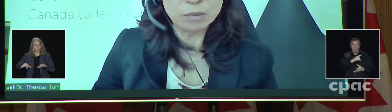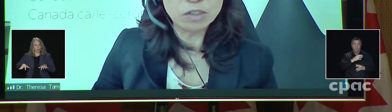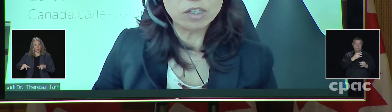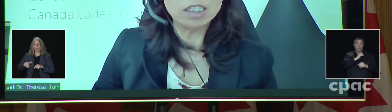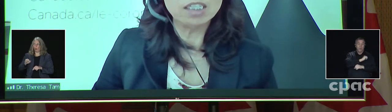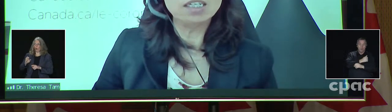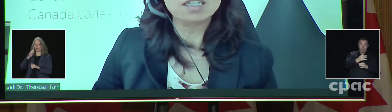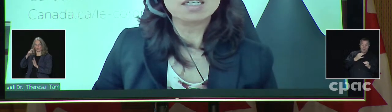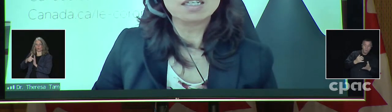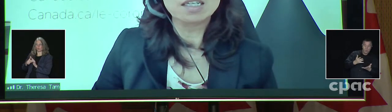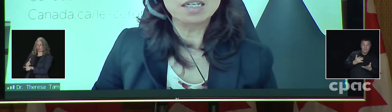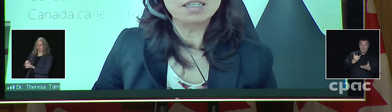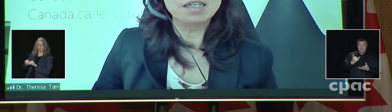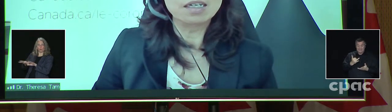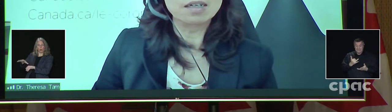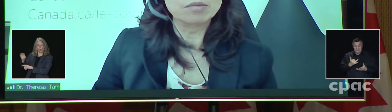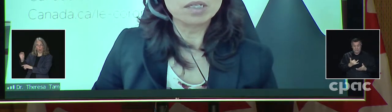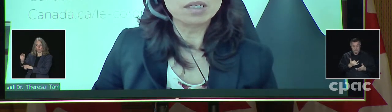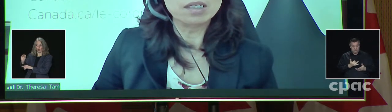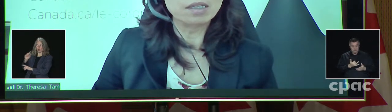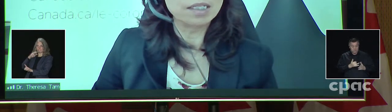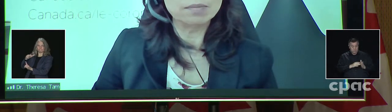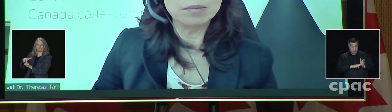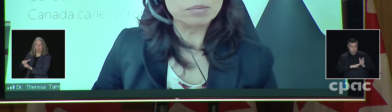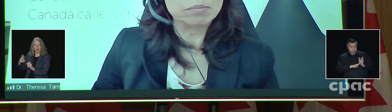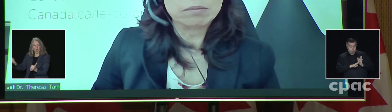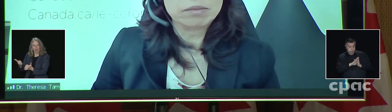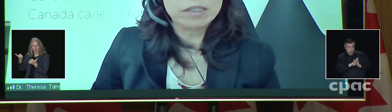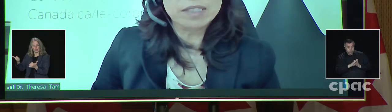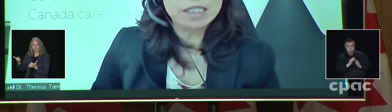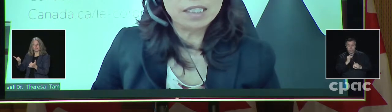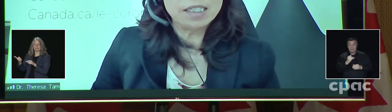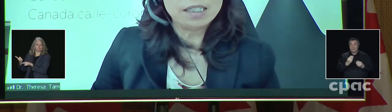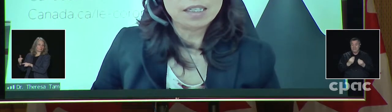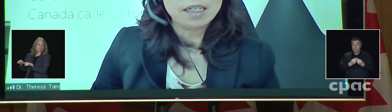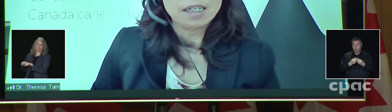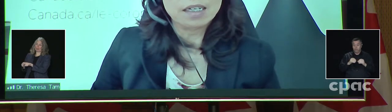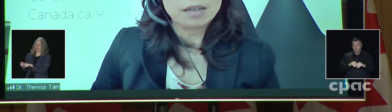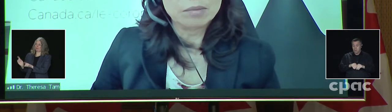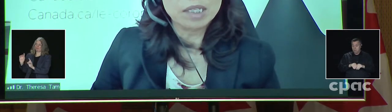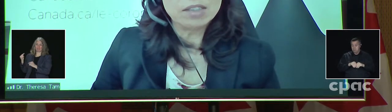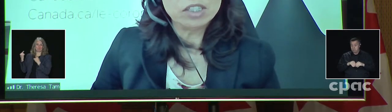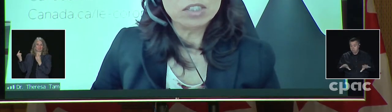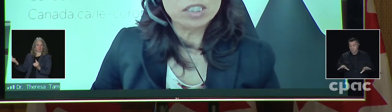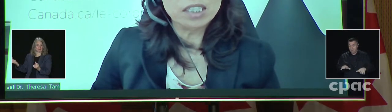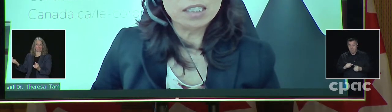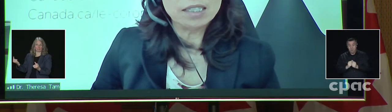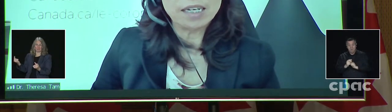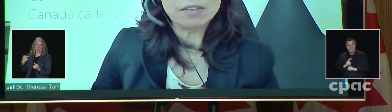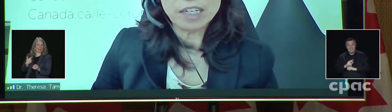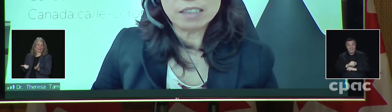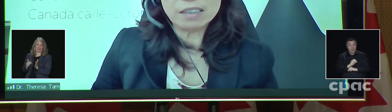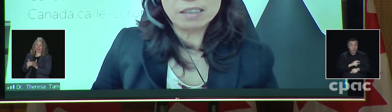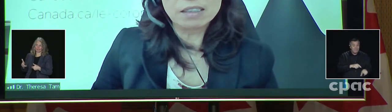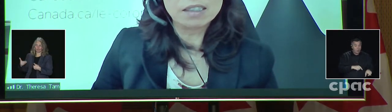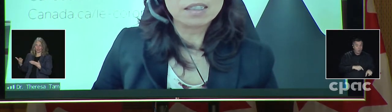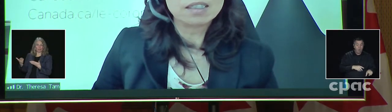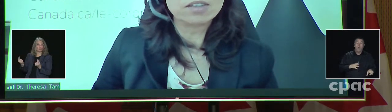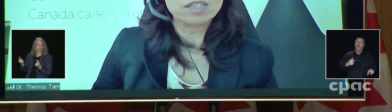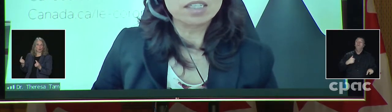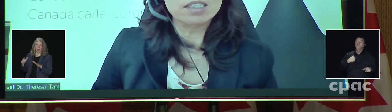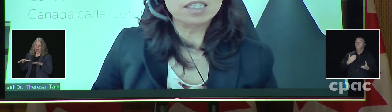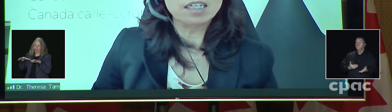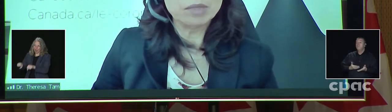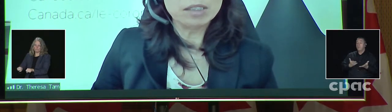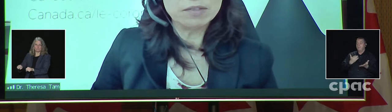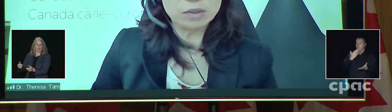of Omicron, then, as previously, my suggestion is act fast so